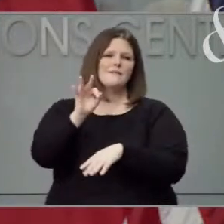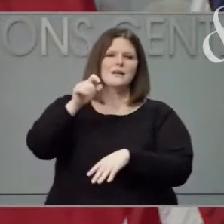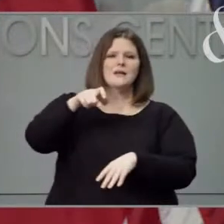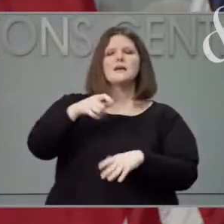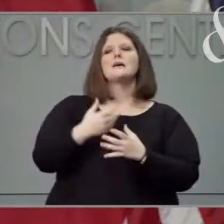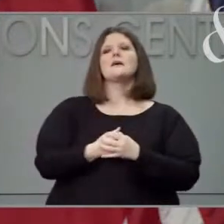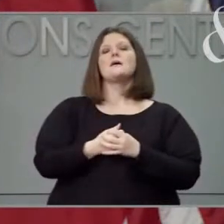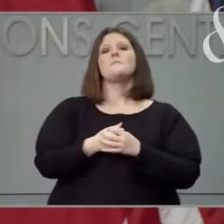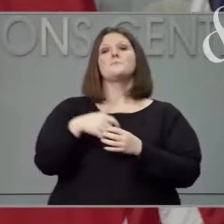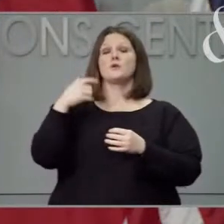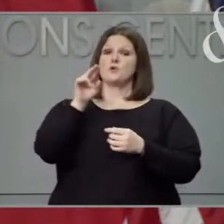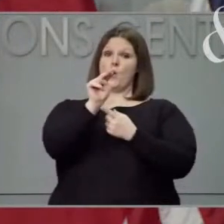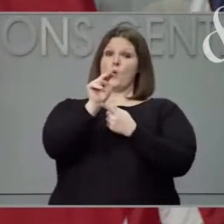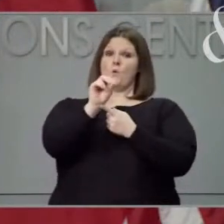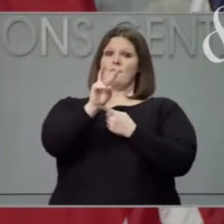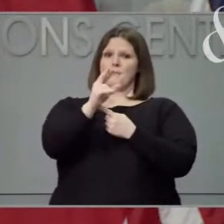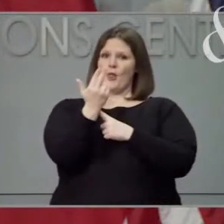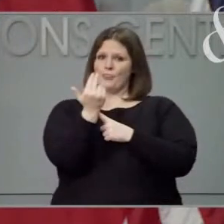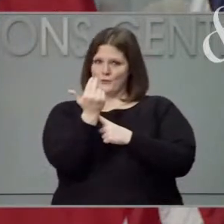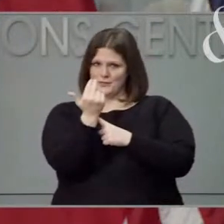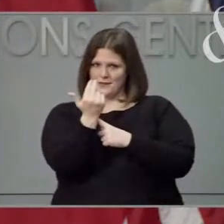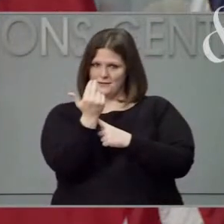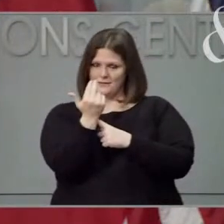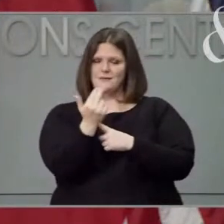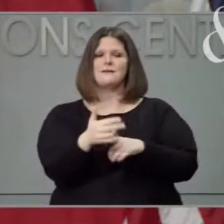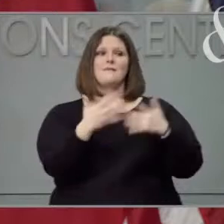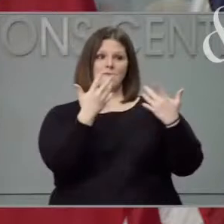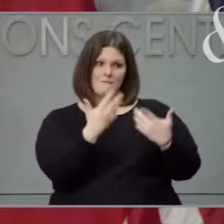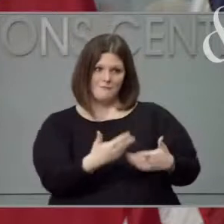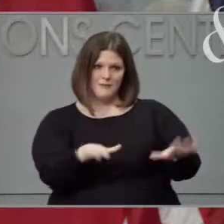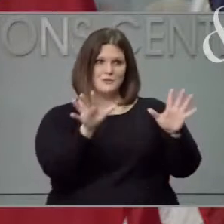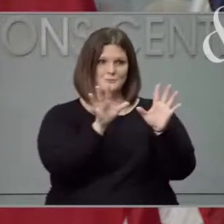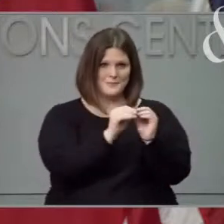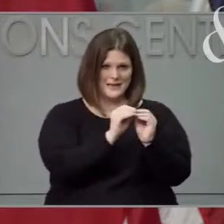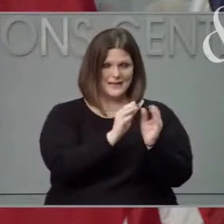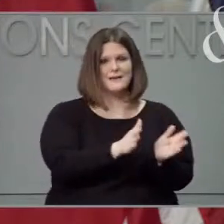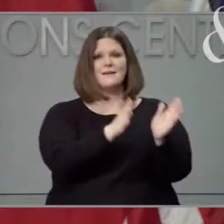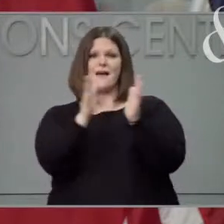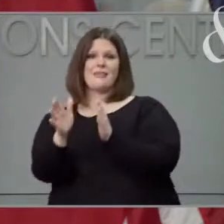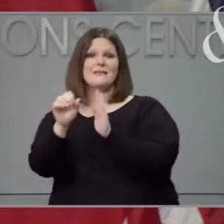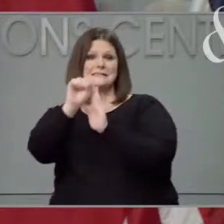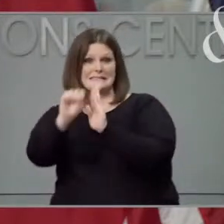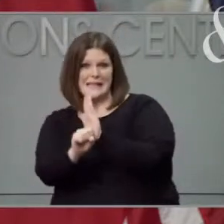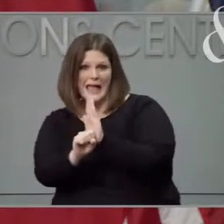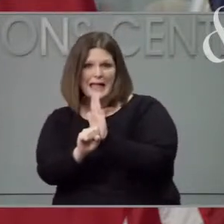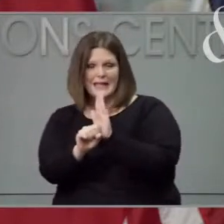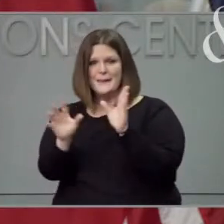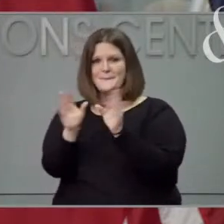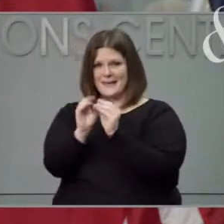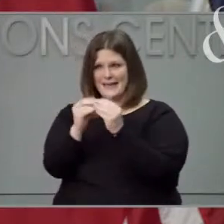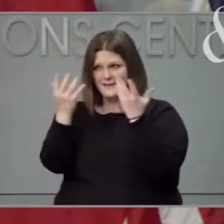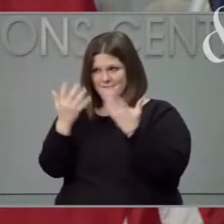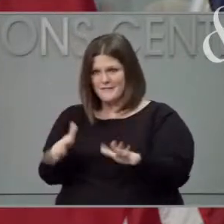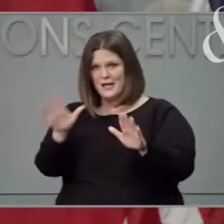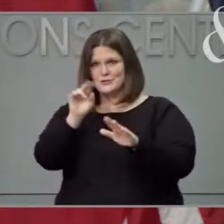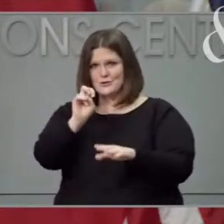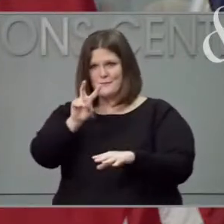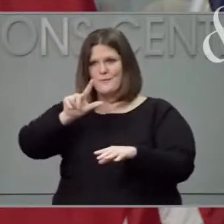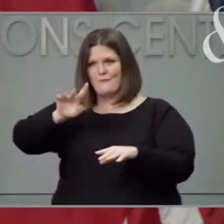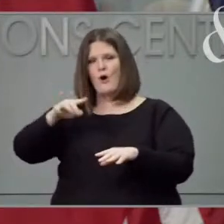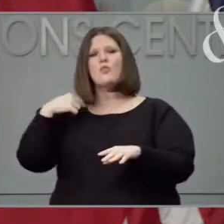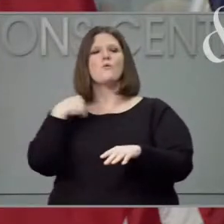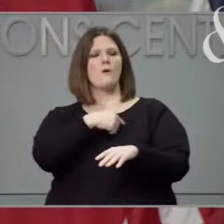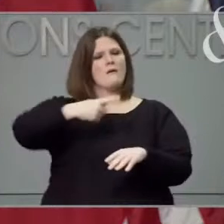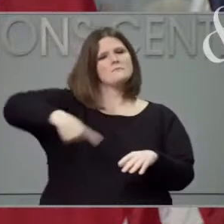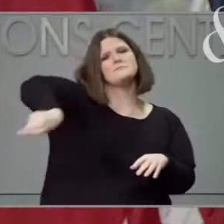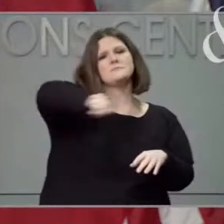November the 13th, and then following the state board's meeting on November the 24th, we will go through a lessons learned process where we look at